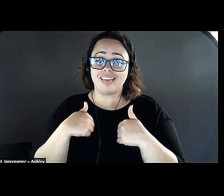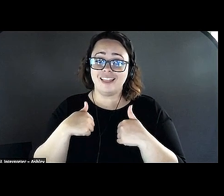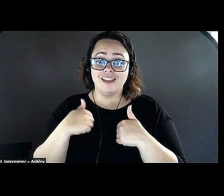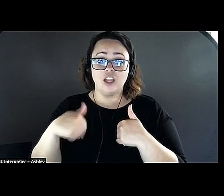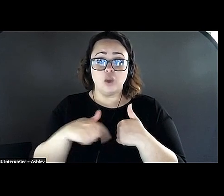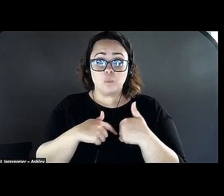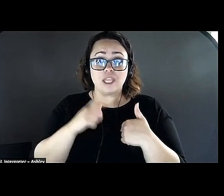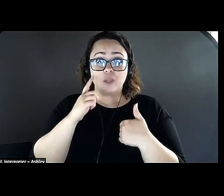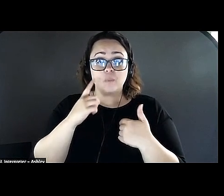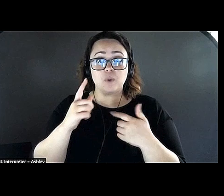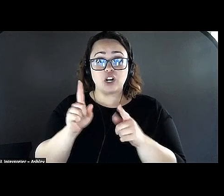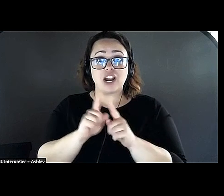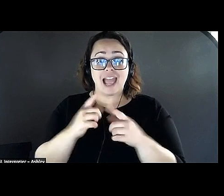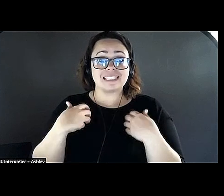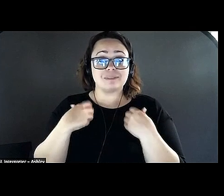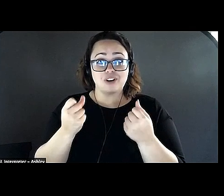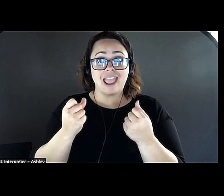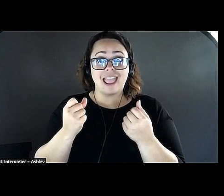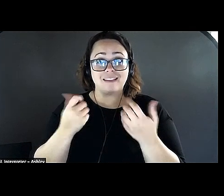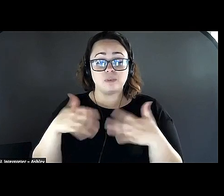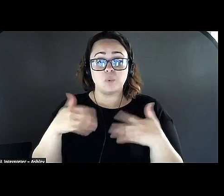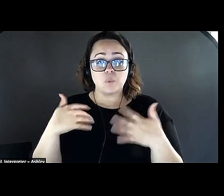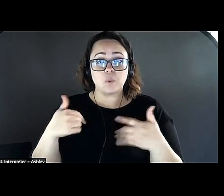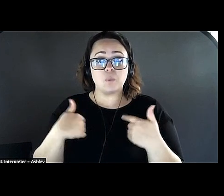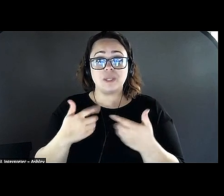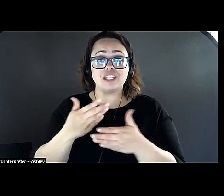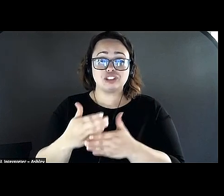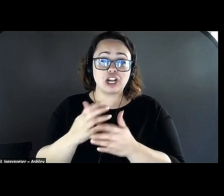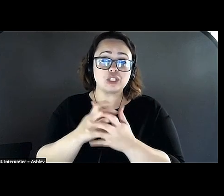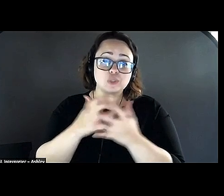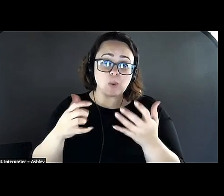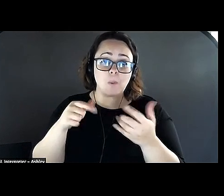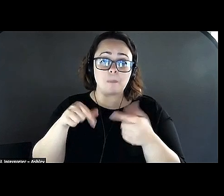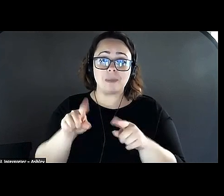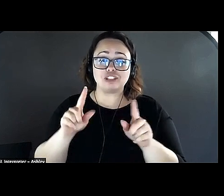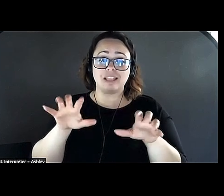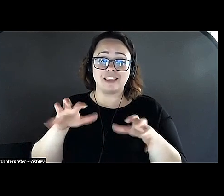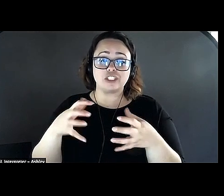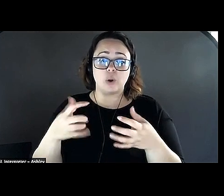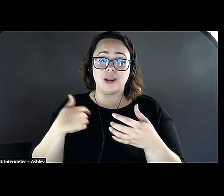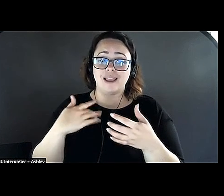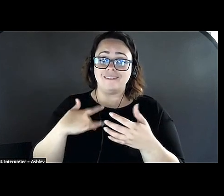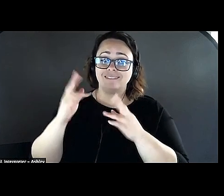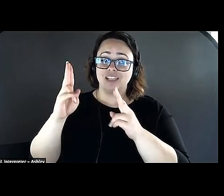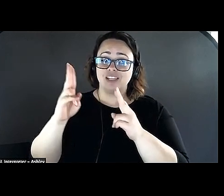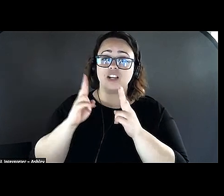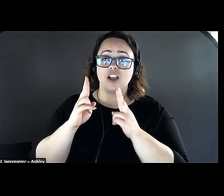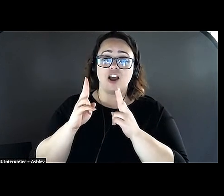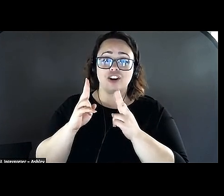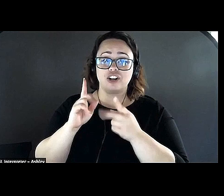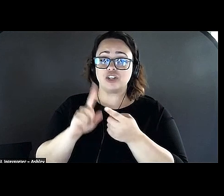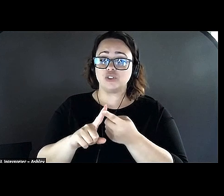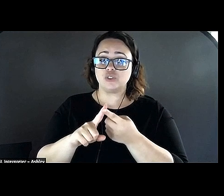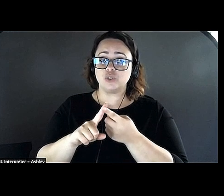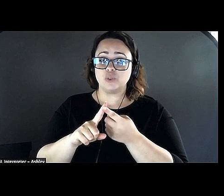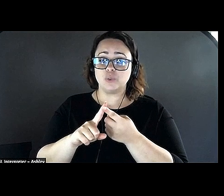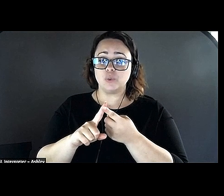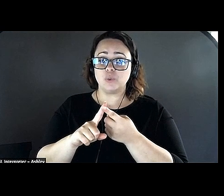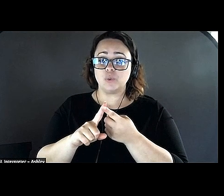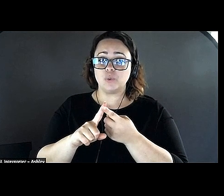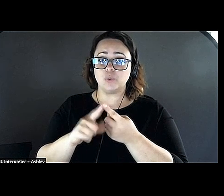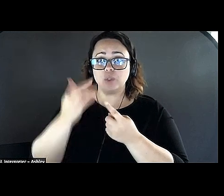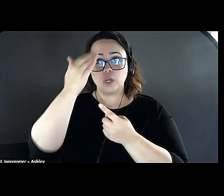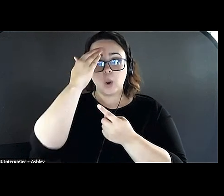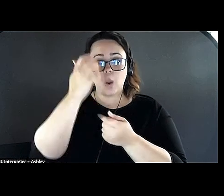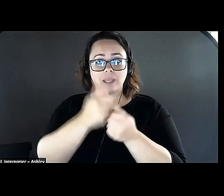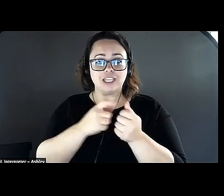as brave as we were and shared so much in this cohort. I feel truly honored to have gotten to know each of